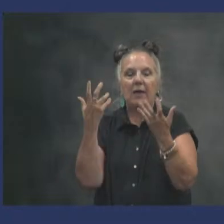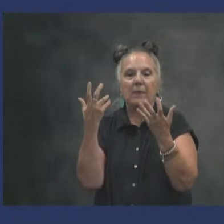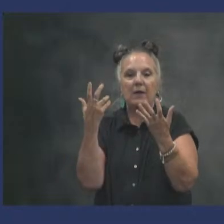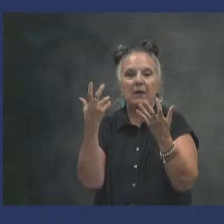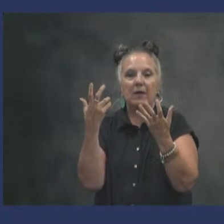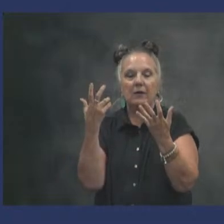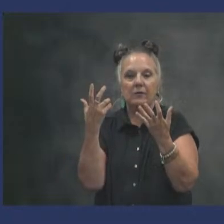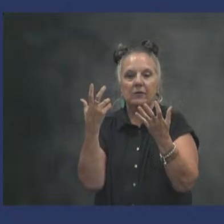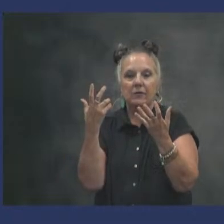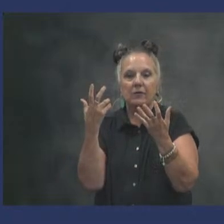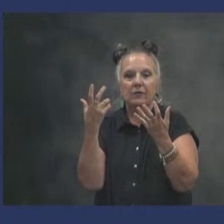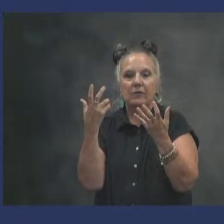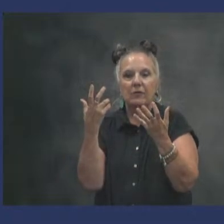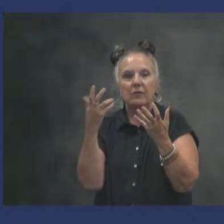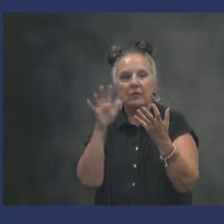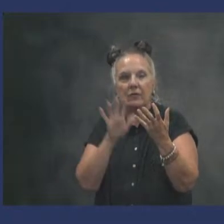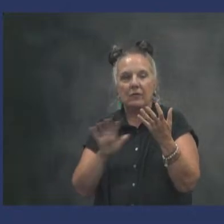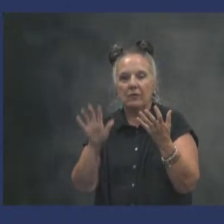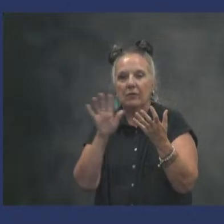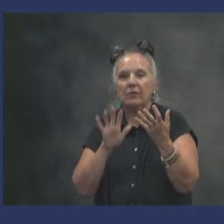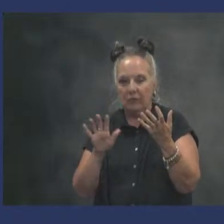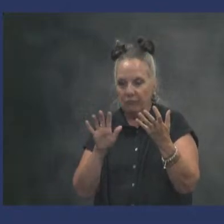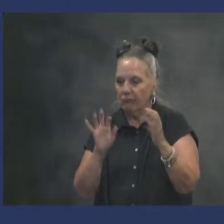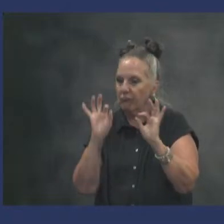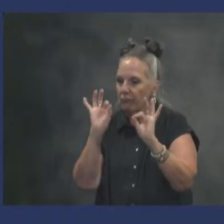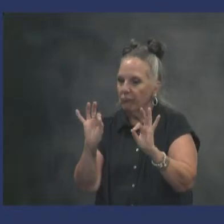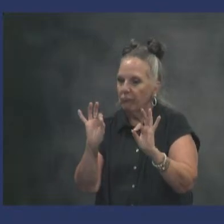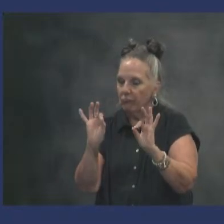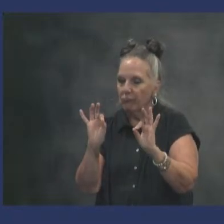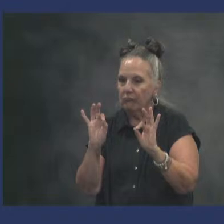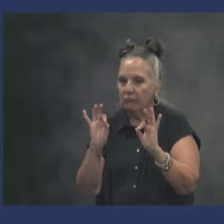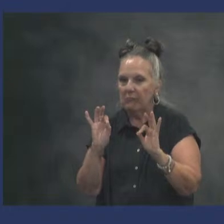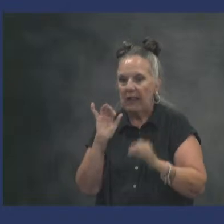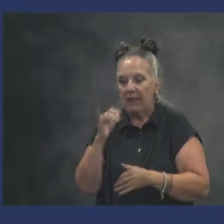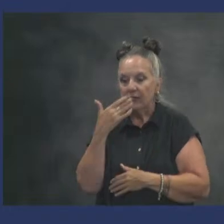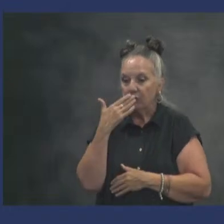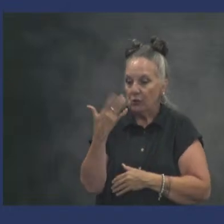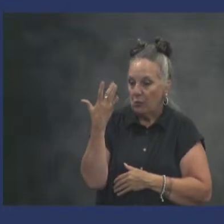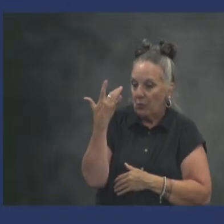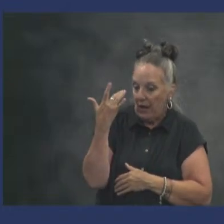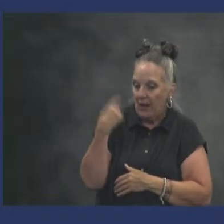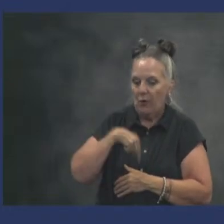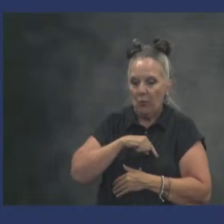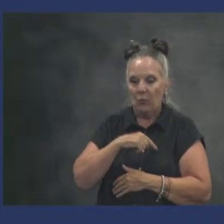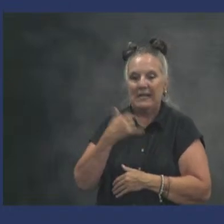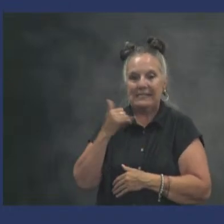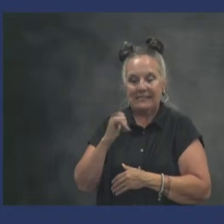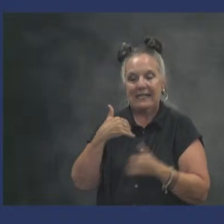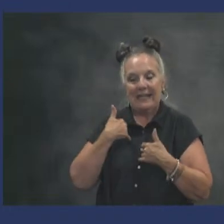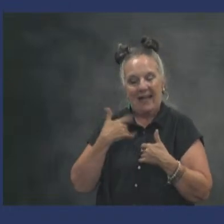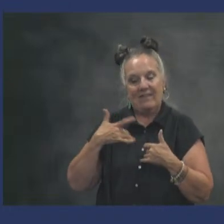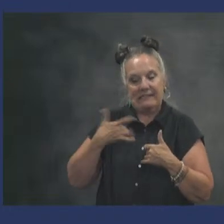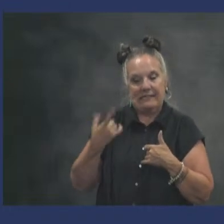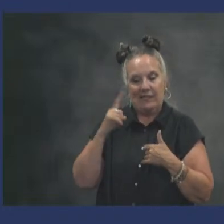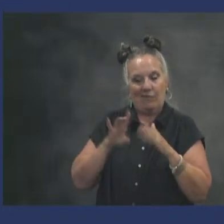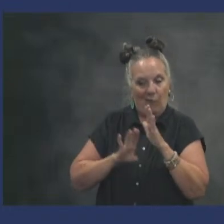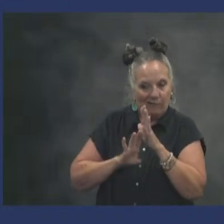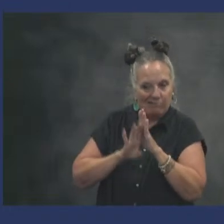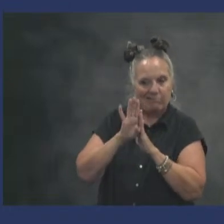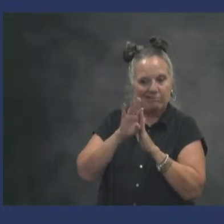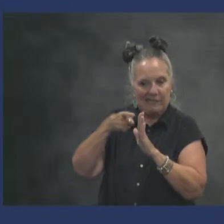tracking right about at the budget level, and that's good because we still have contingency and escalation